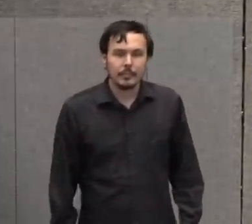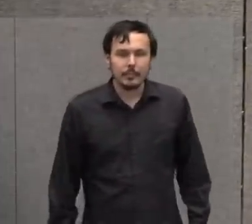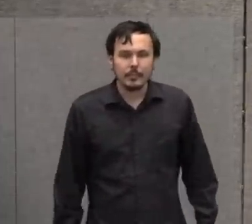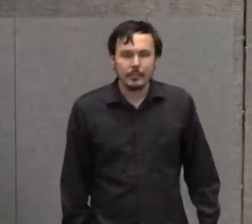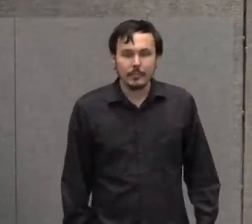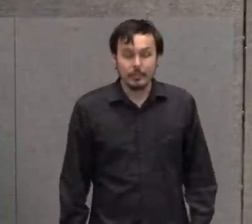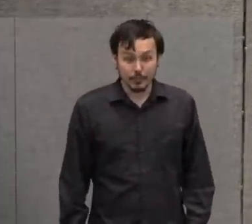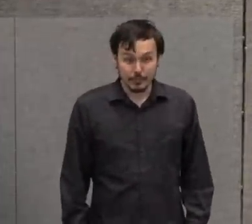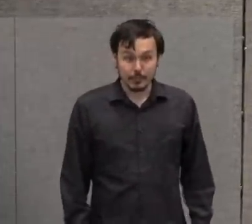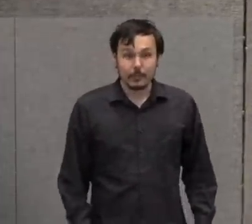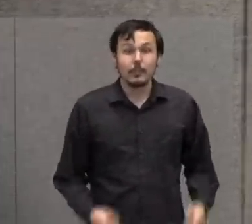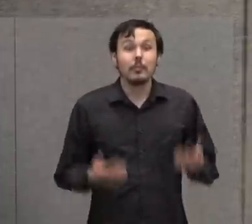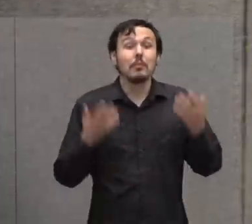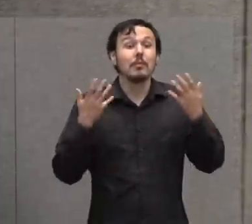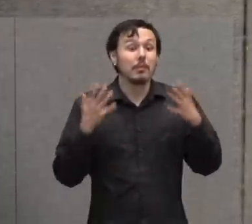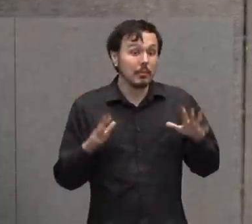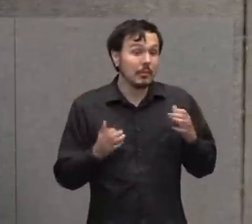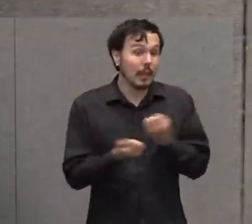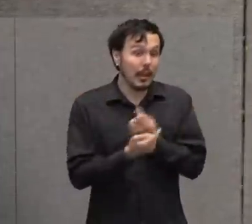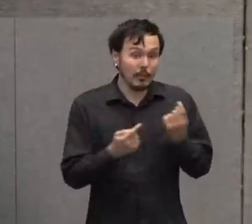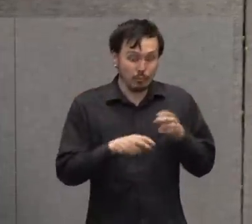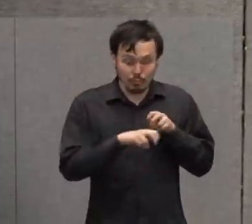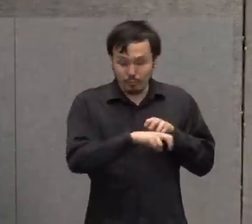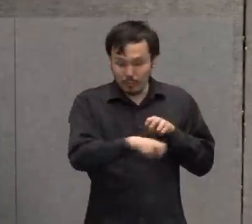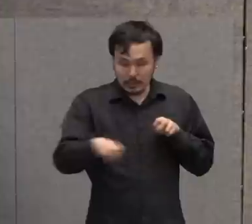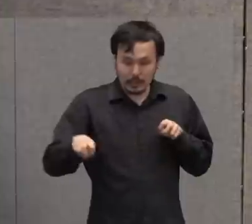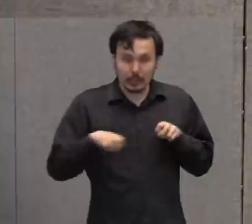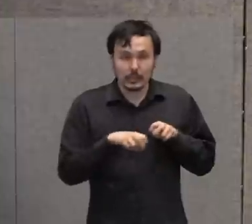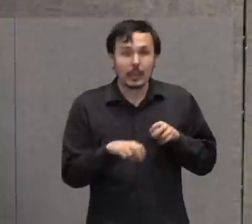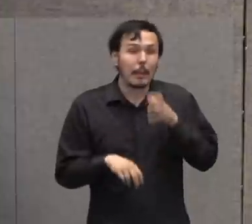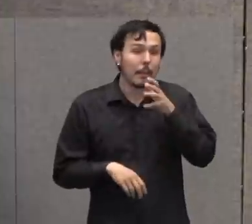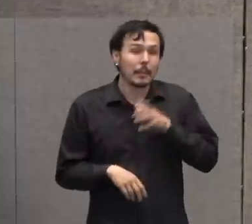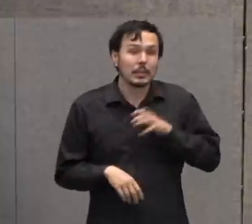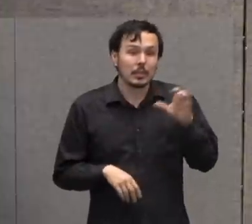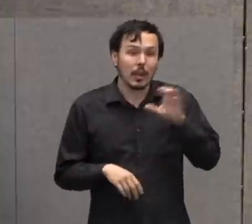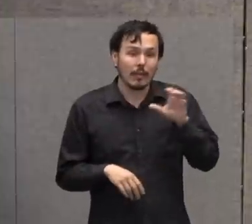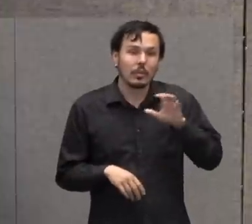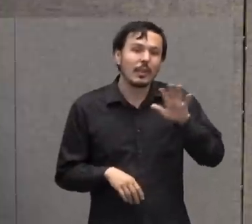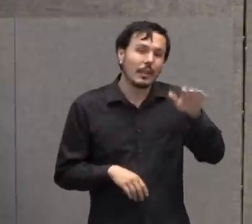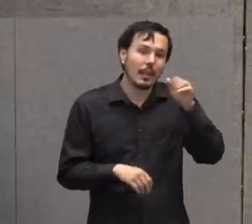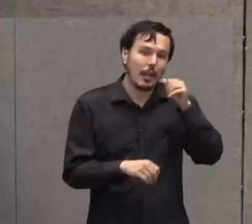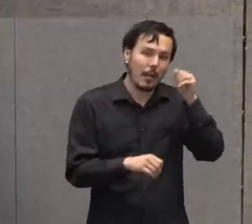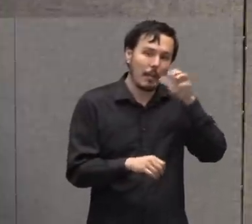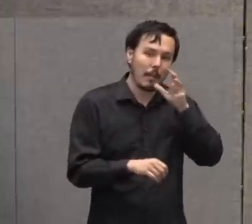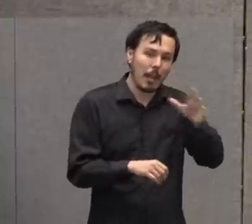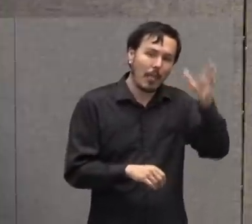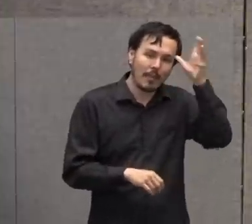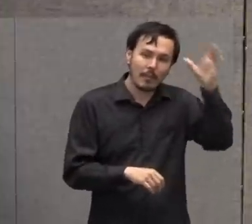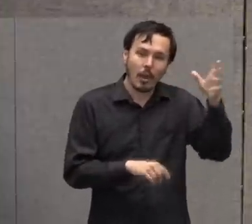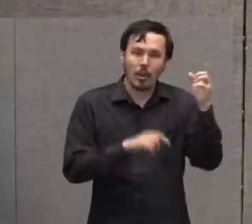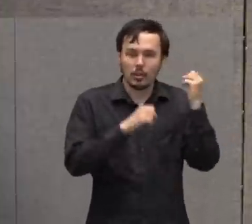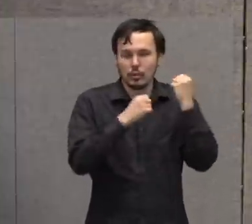No sooner had everyone gotten settled than Mrs. Comfort's mother and father drove up in their yellow convertible. "Hello, Grammy.